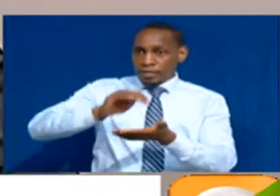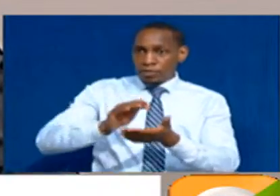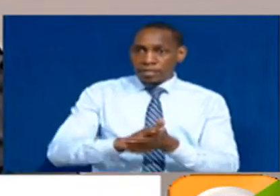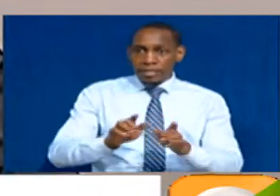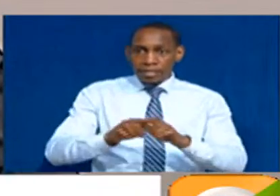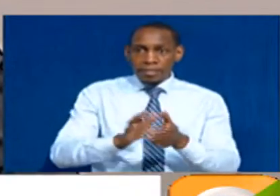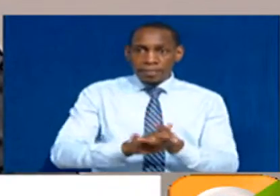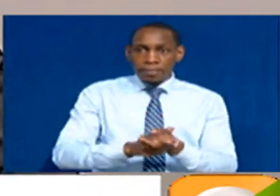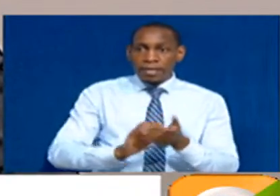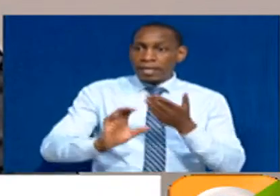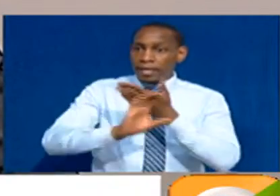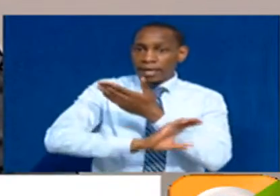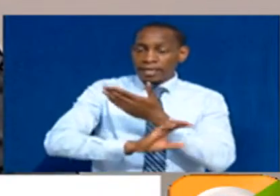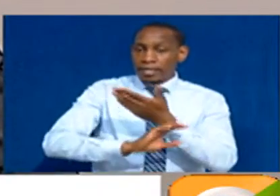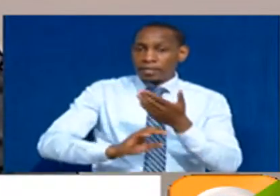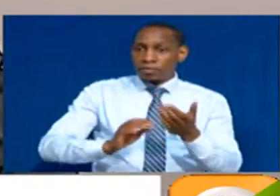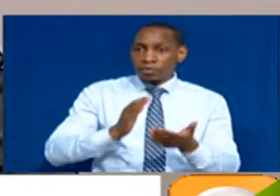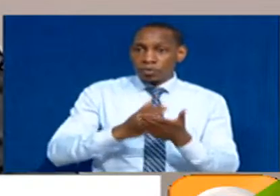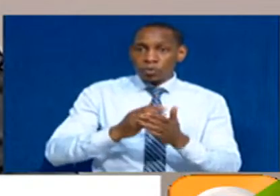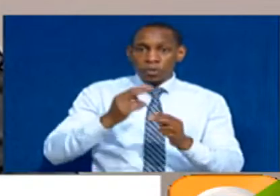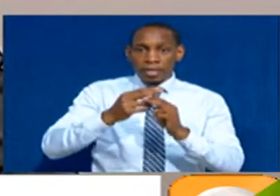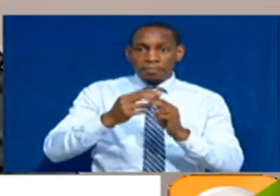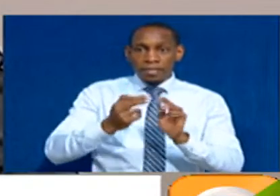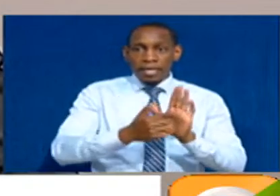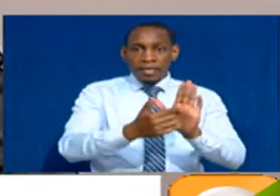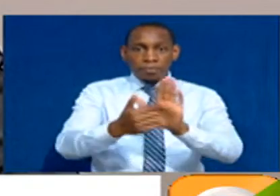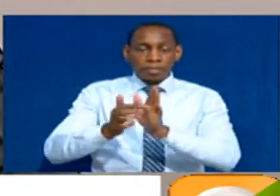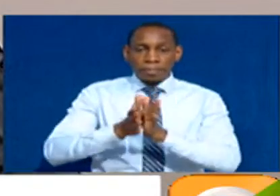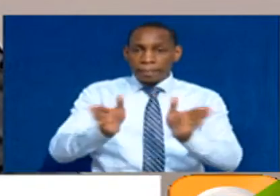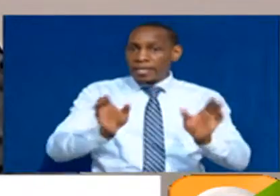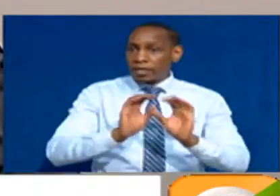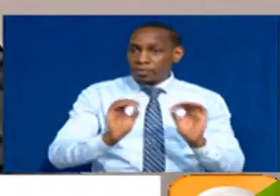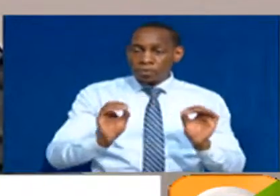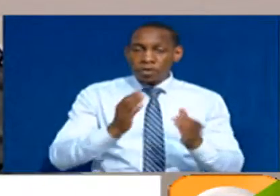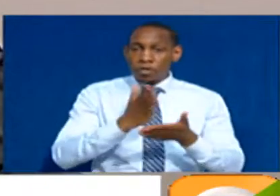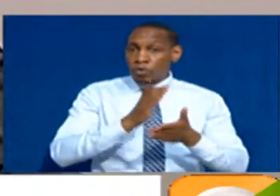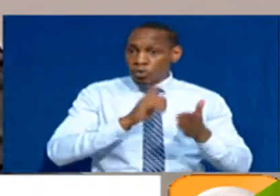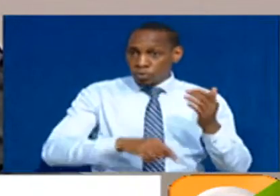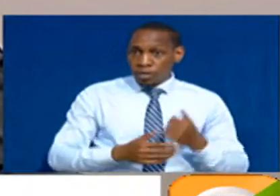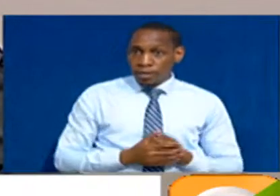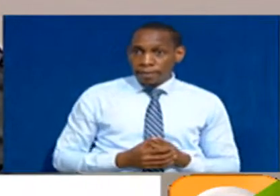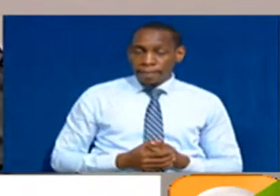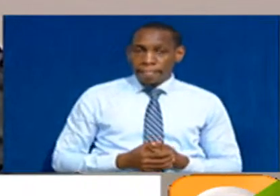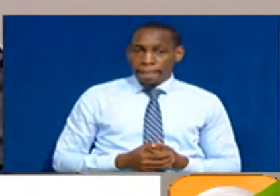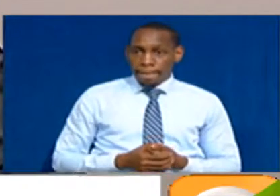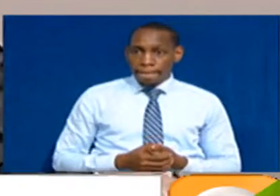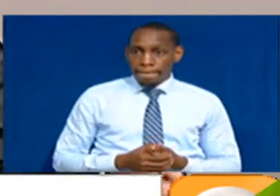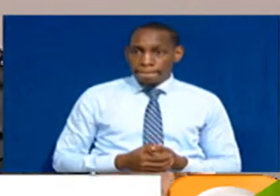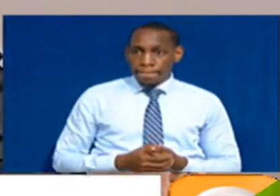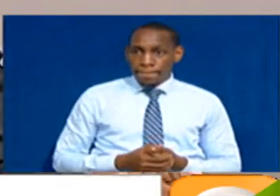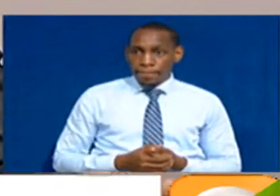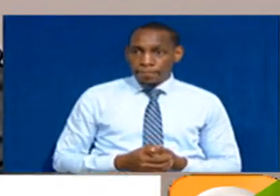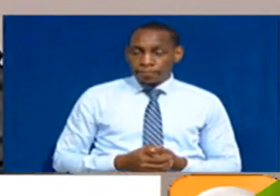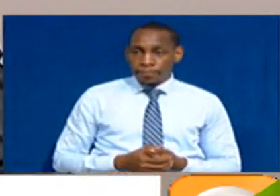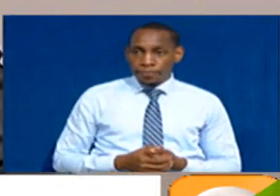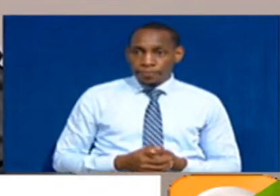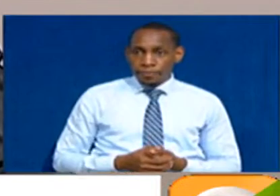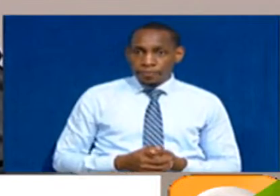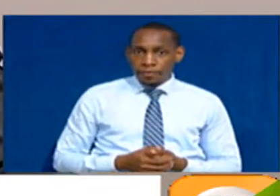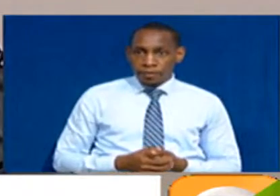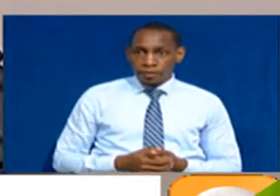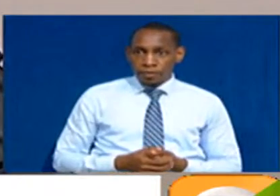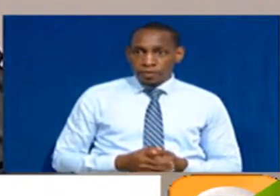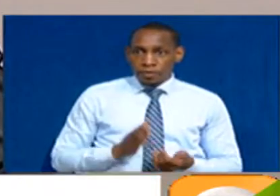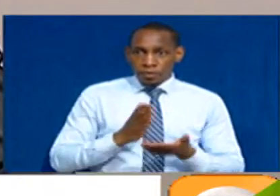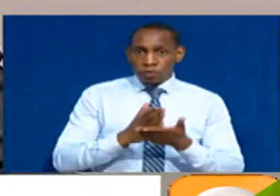do it in places where they know that their names will not come out publicly. In fact, these leaks have been very clear